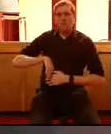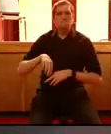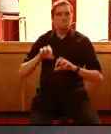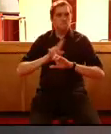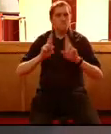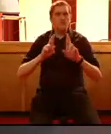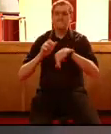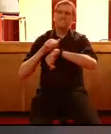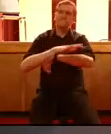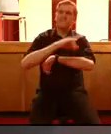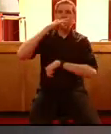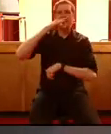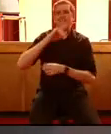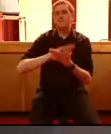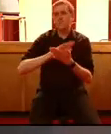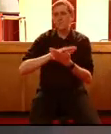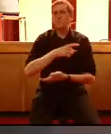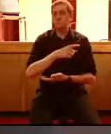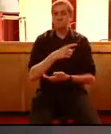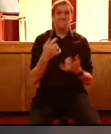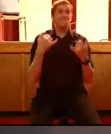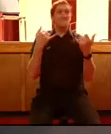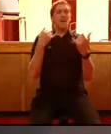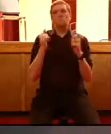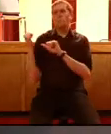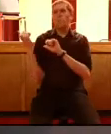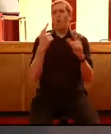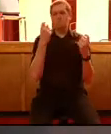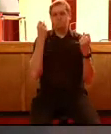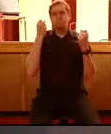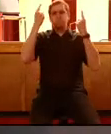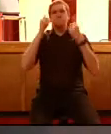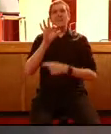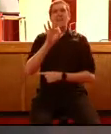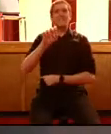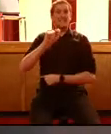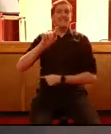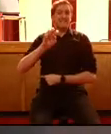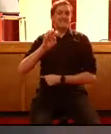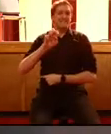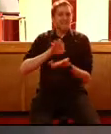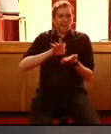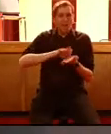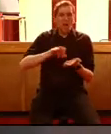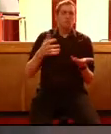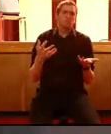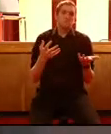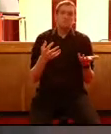point, everybody understands the situation with the FTE count. We need to do everything